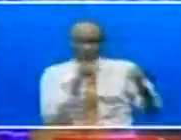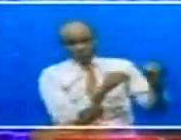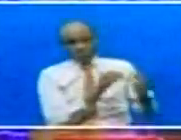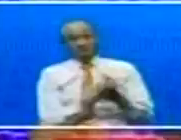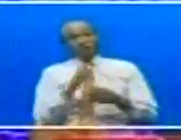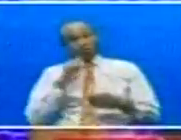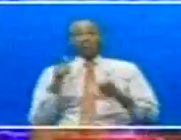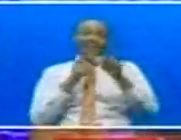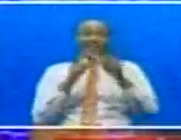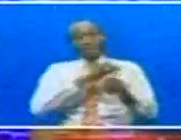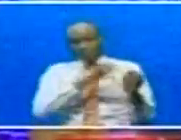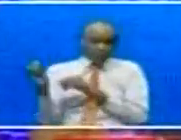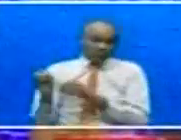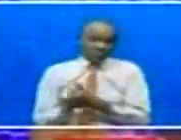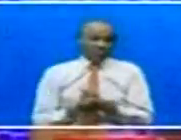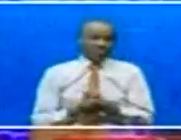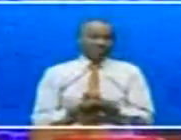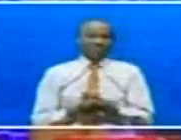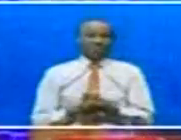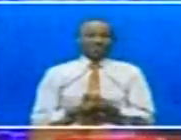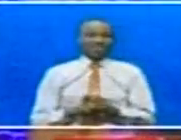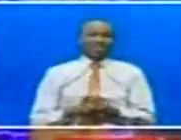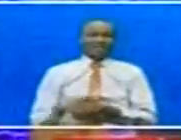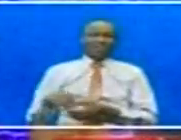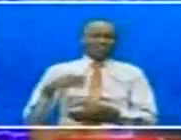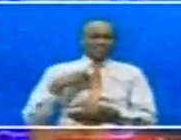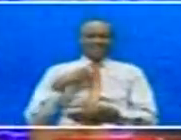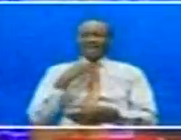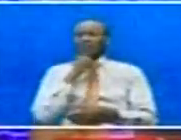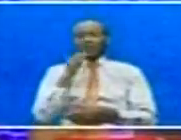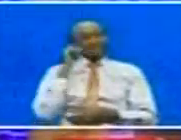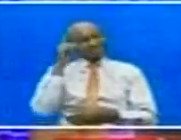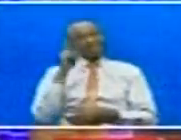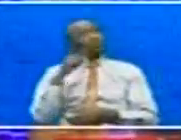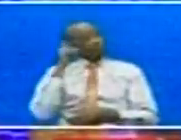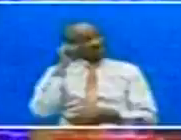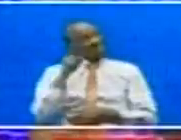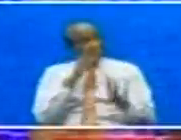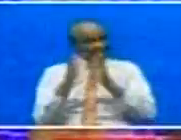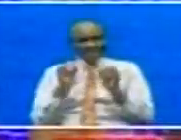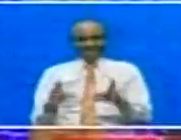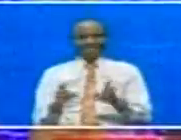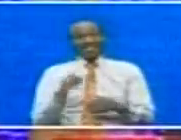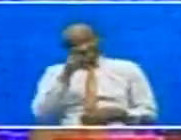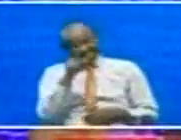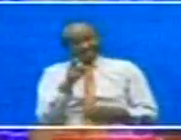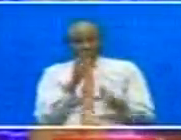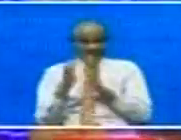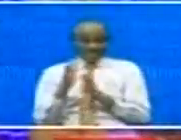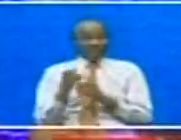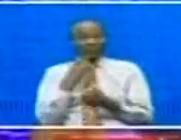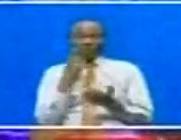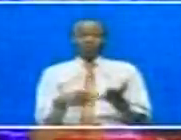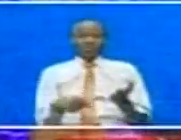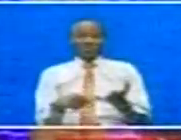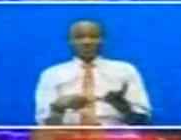away from Mandela, we are not understanding the whole game plan. Because this caliphate that we can talk